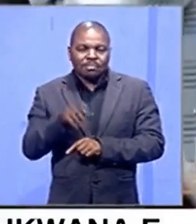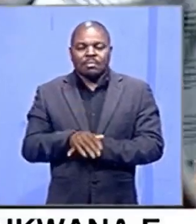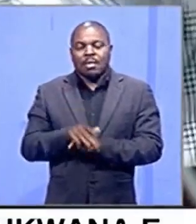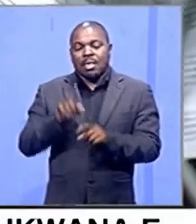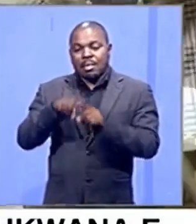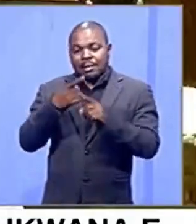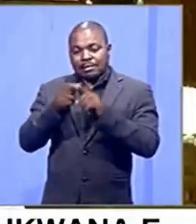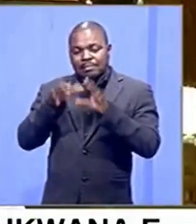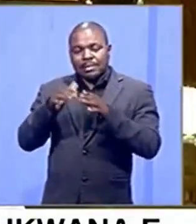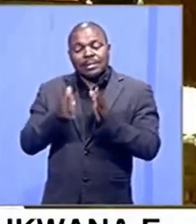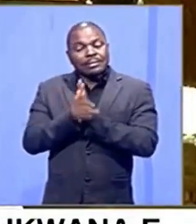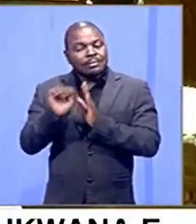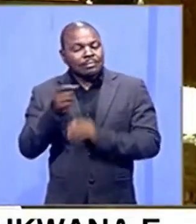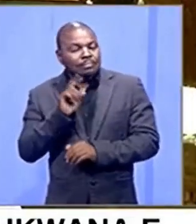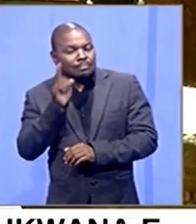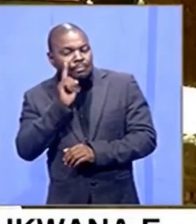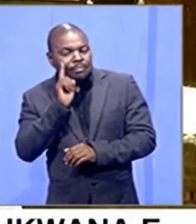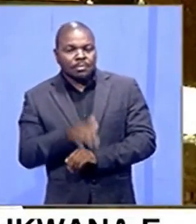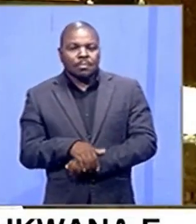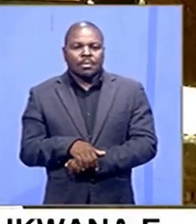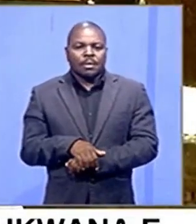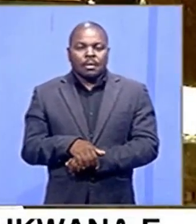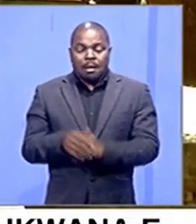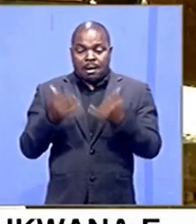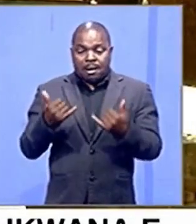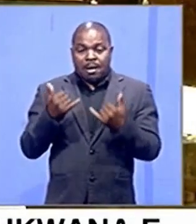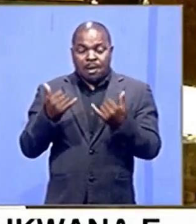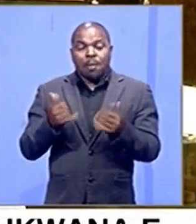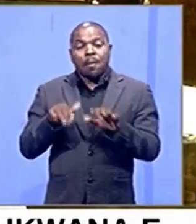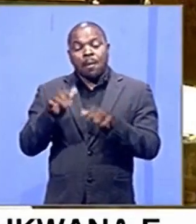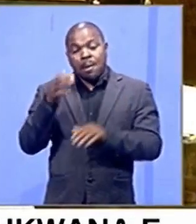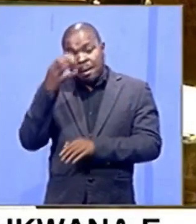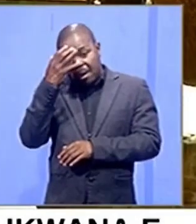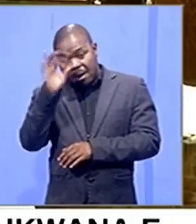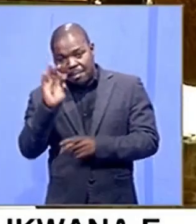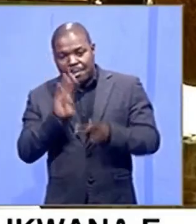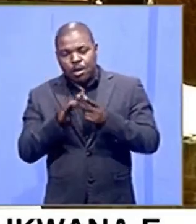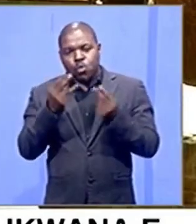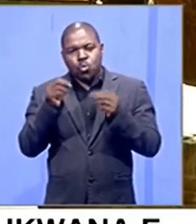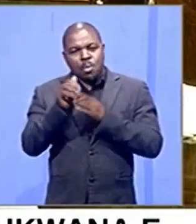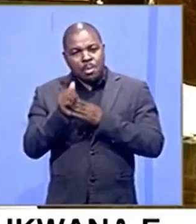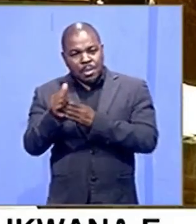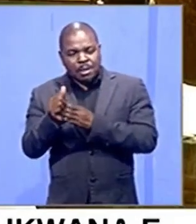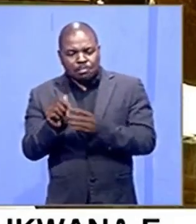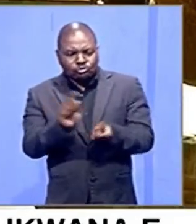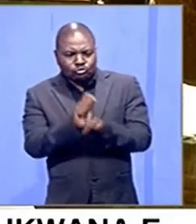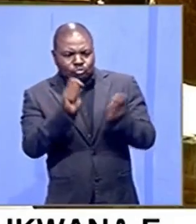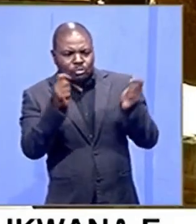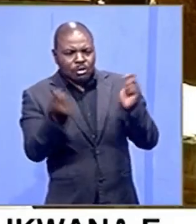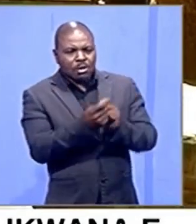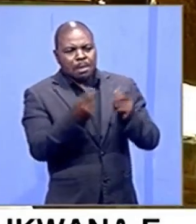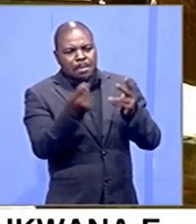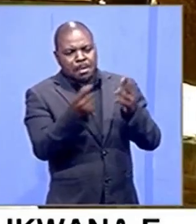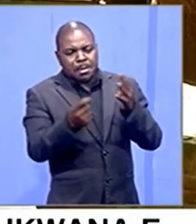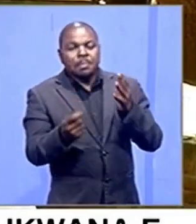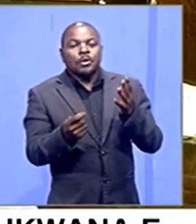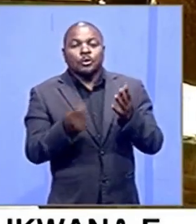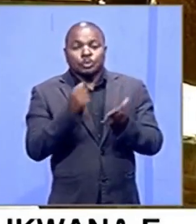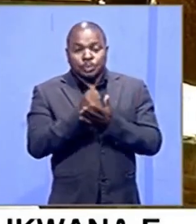la khuduthamaga. Re lebeletse mo goromenteng wa ga jana le boetapele bo bošwa go fetola dilo mme go dira bonnete ba